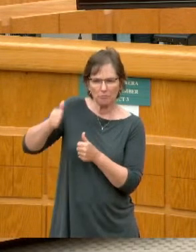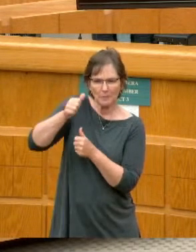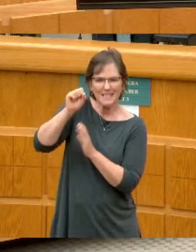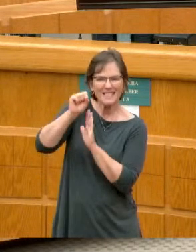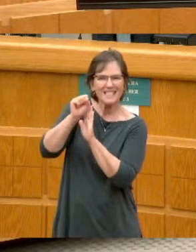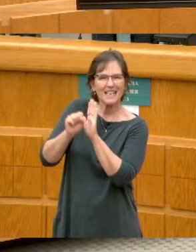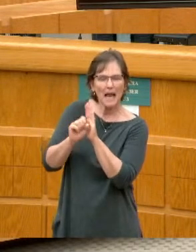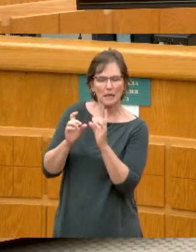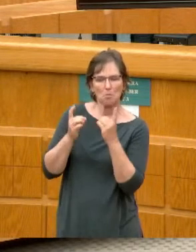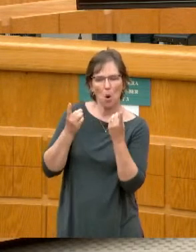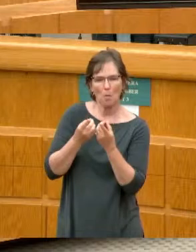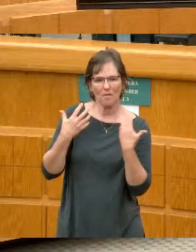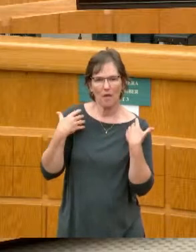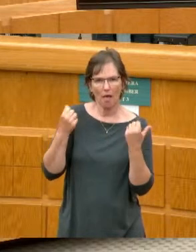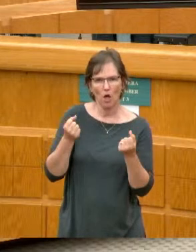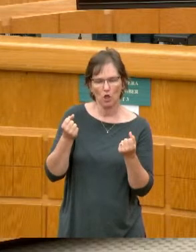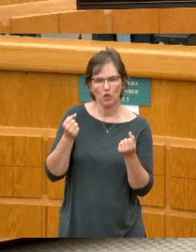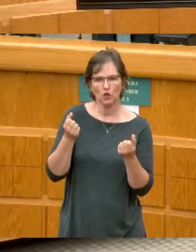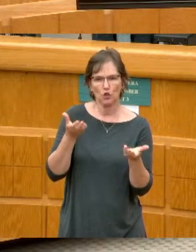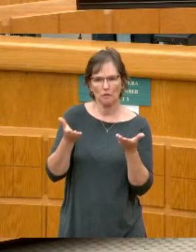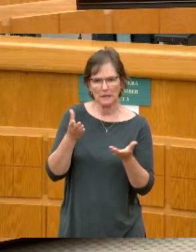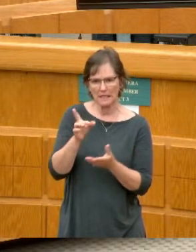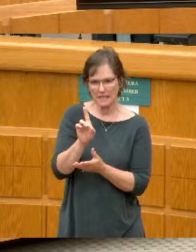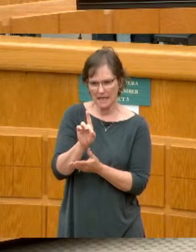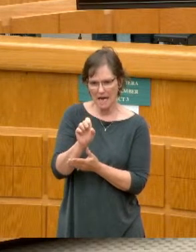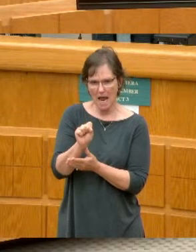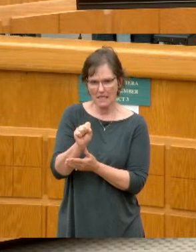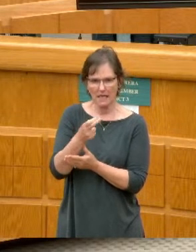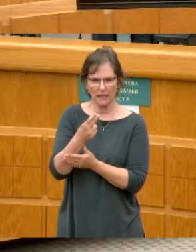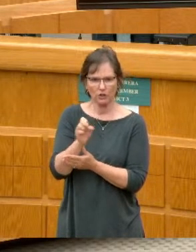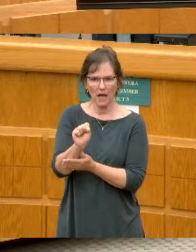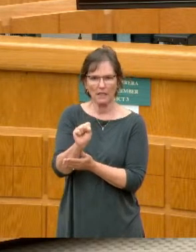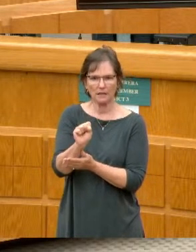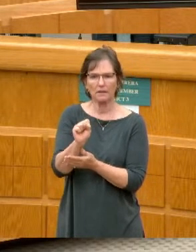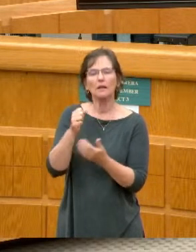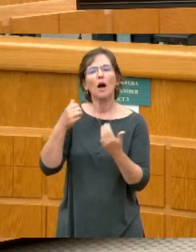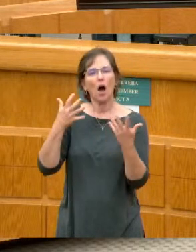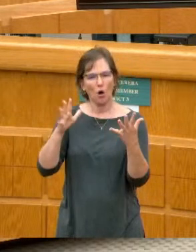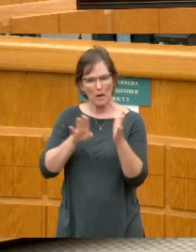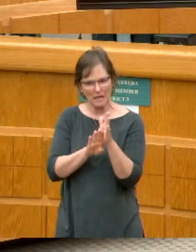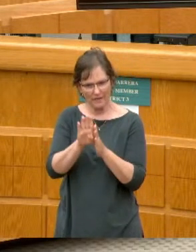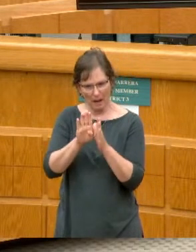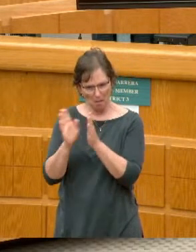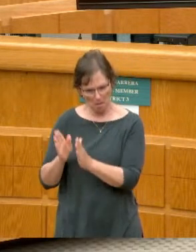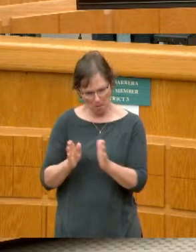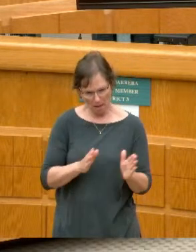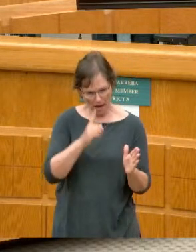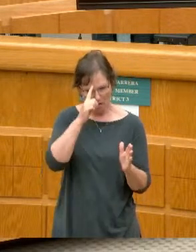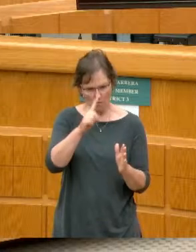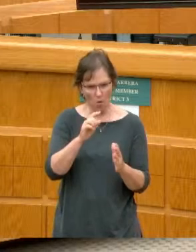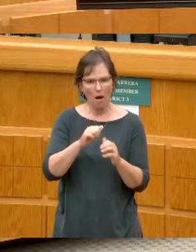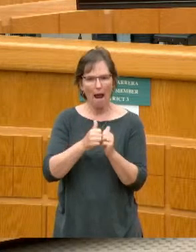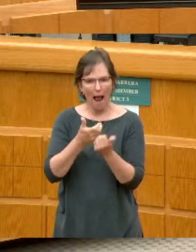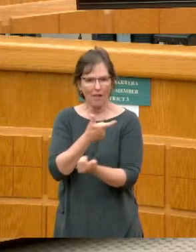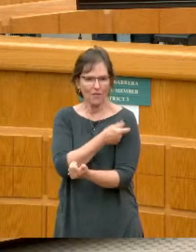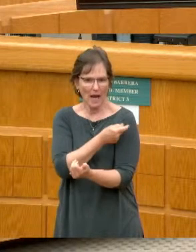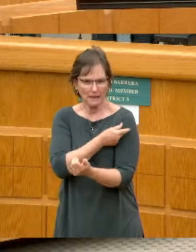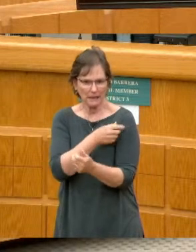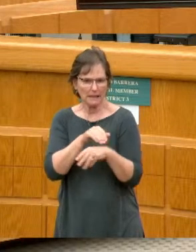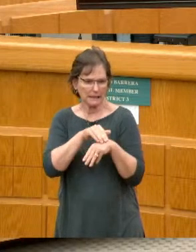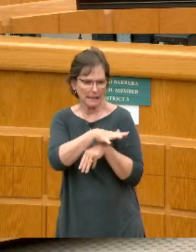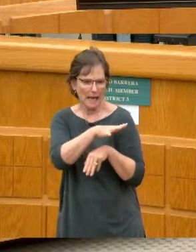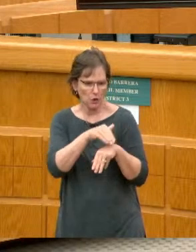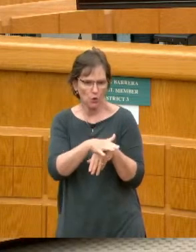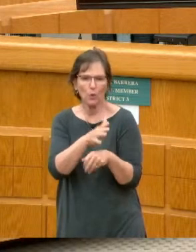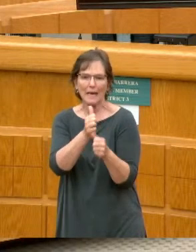management? Well, the state of Texas is preparing to distribute COVID-19 vaccines, and therefore we have partners at